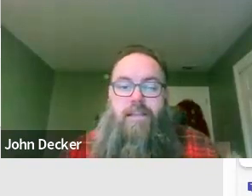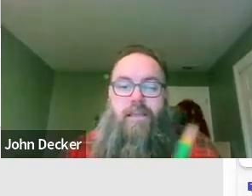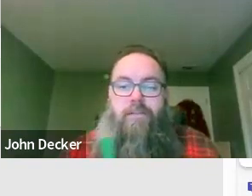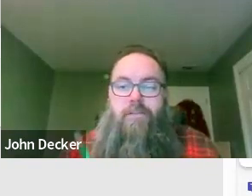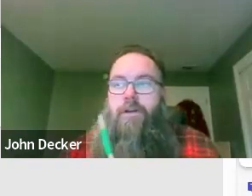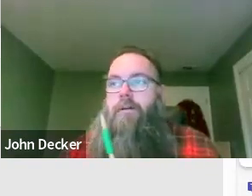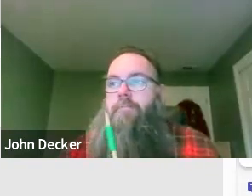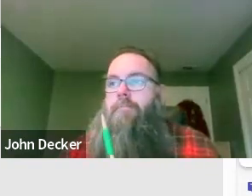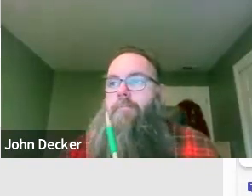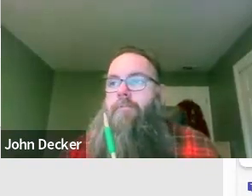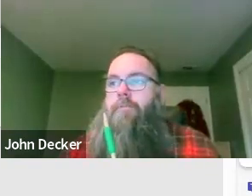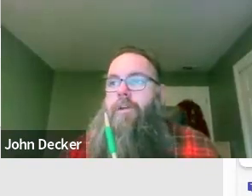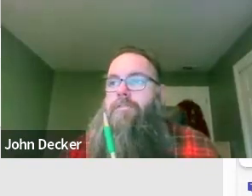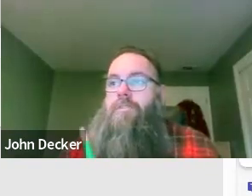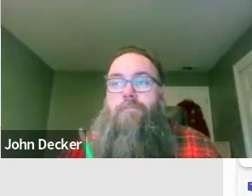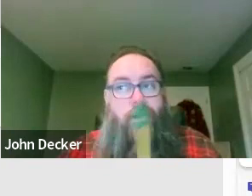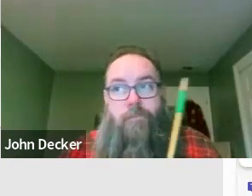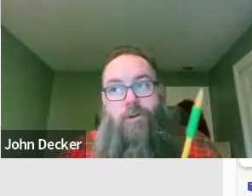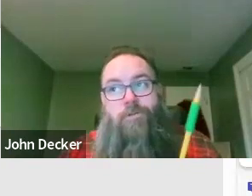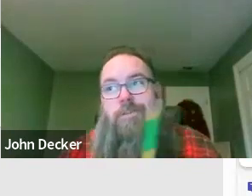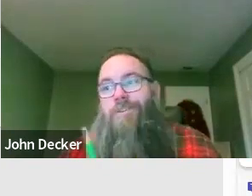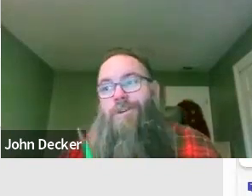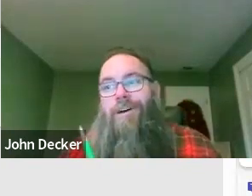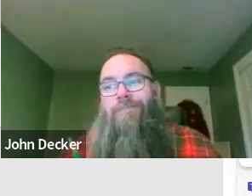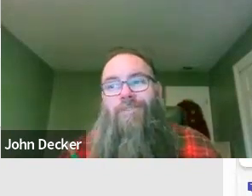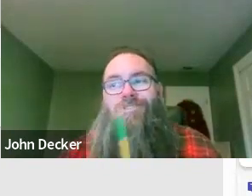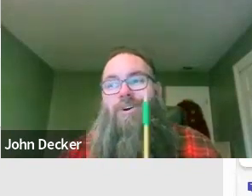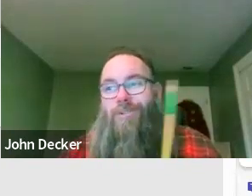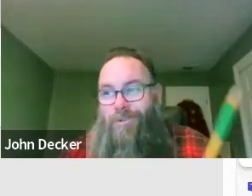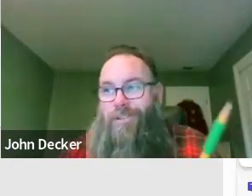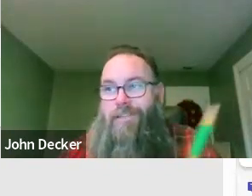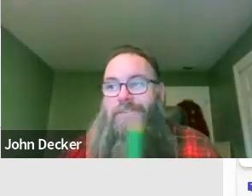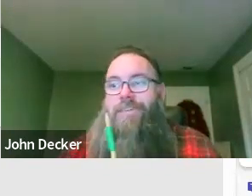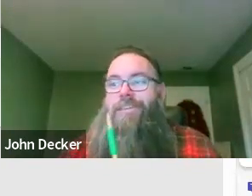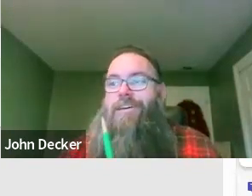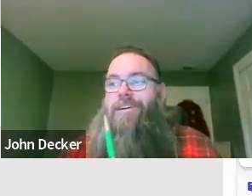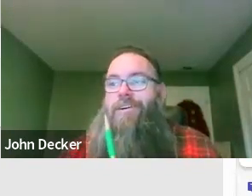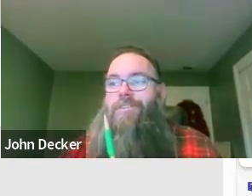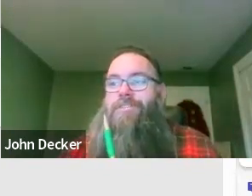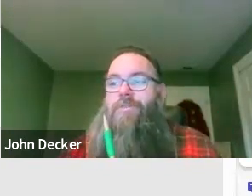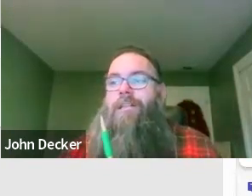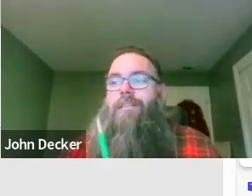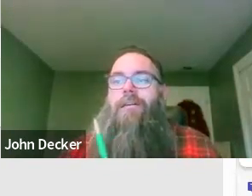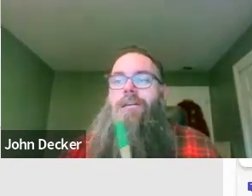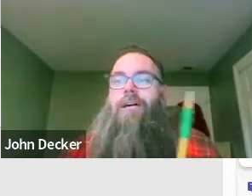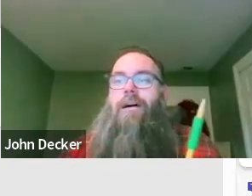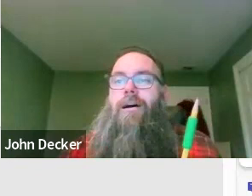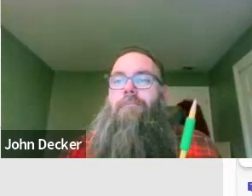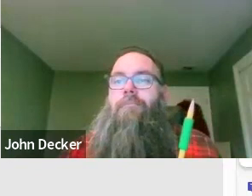from CCLN, we're very close with. Marty Emoto, very strong local advocate on there as